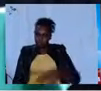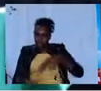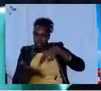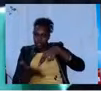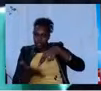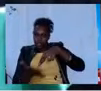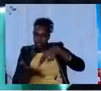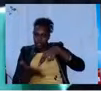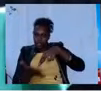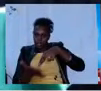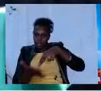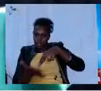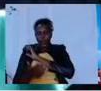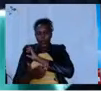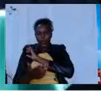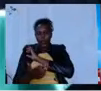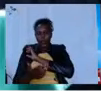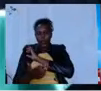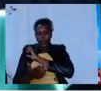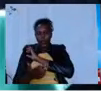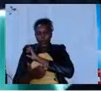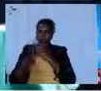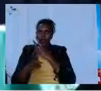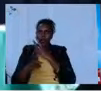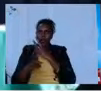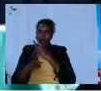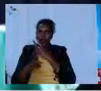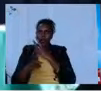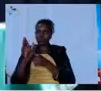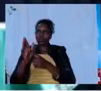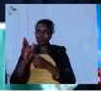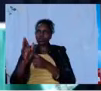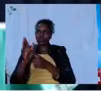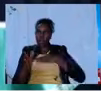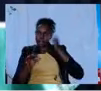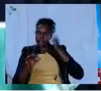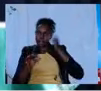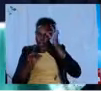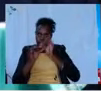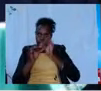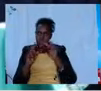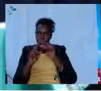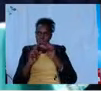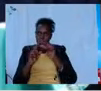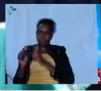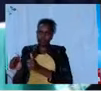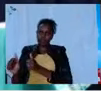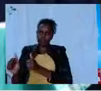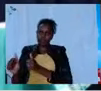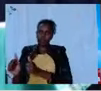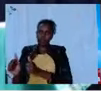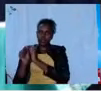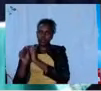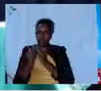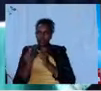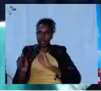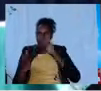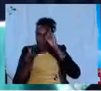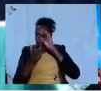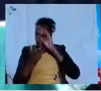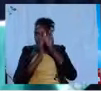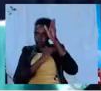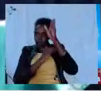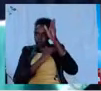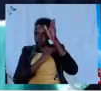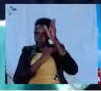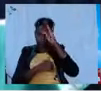together with Christians throughout the centuries and throughout the world to affirm our faith in the words of Apostle Creed. Together, I believe